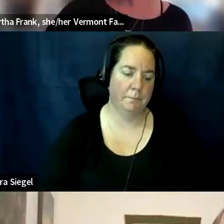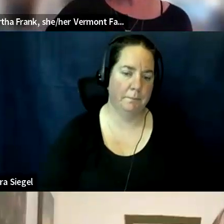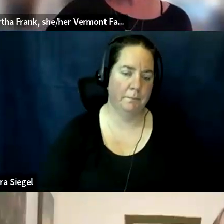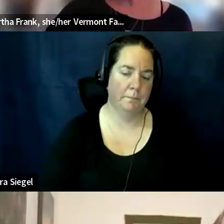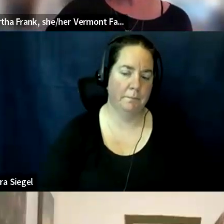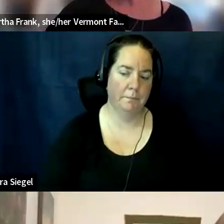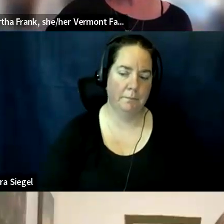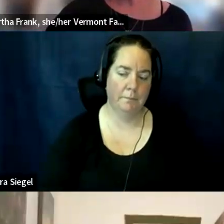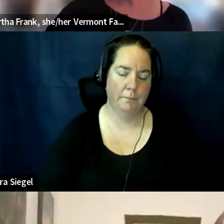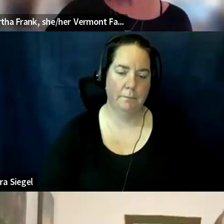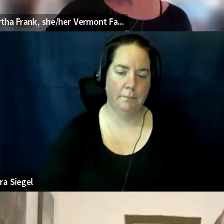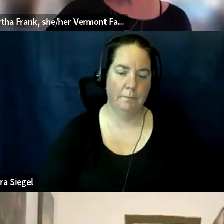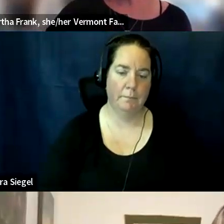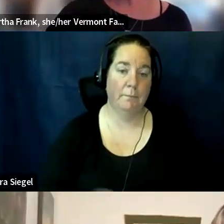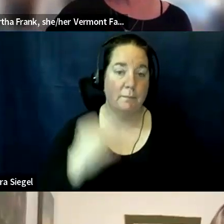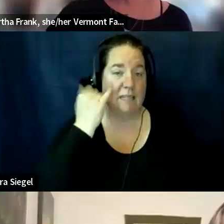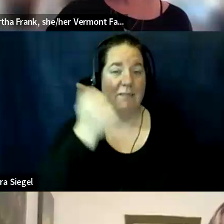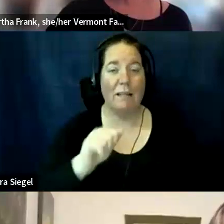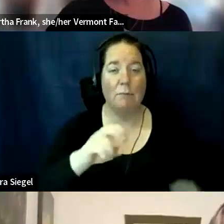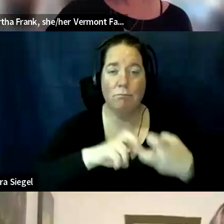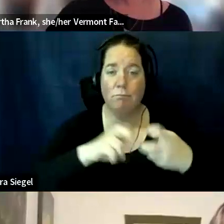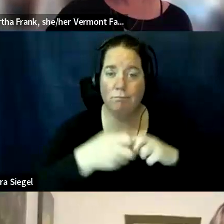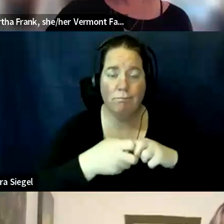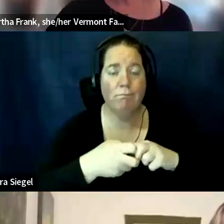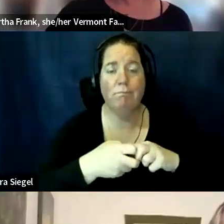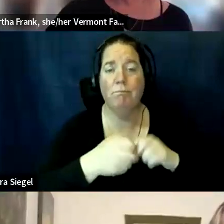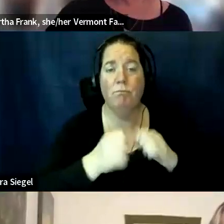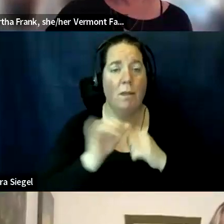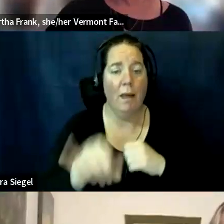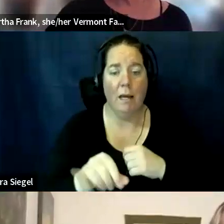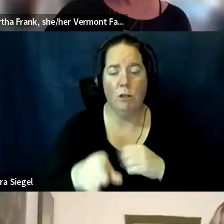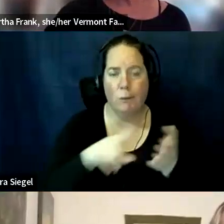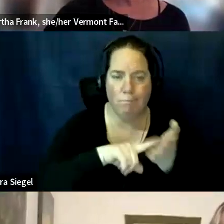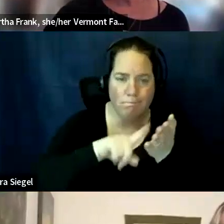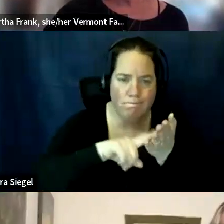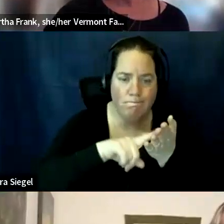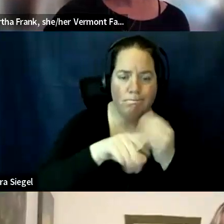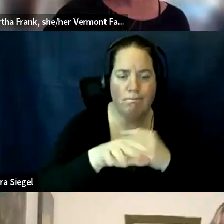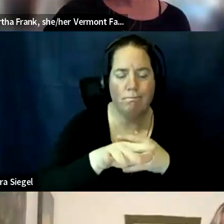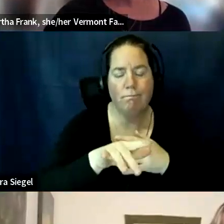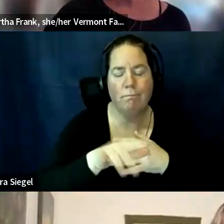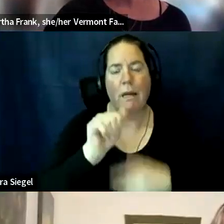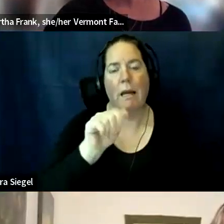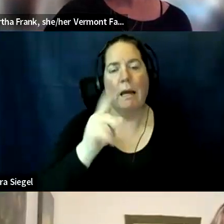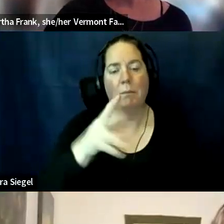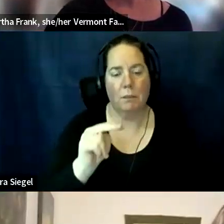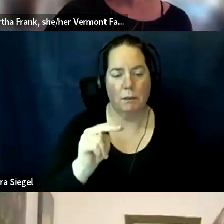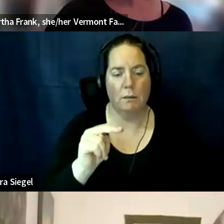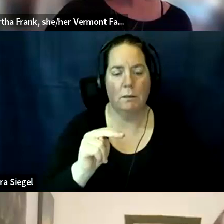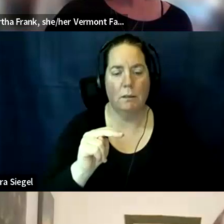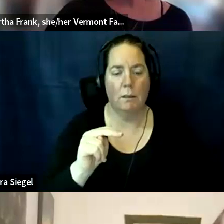if there is an issue with that, you could also look into the administrative complaints